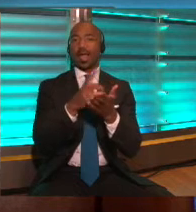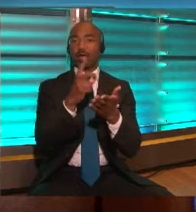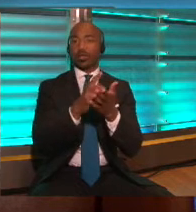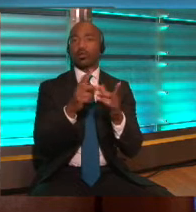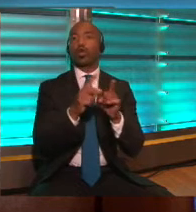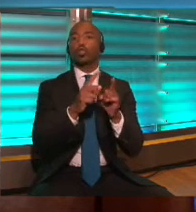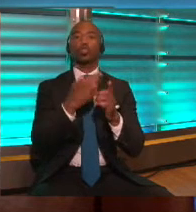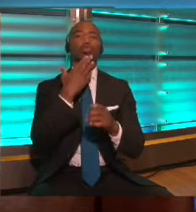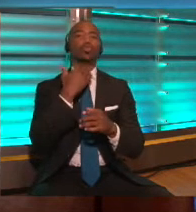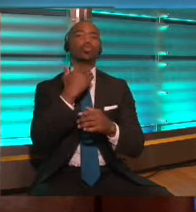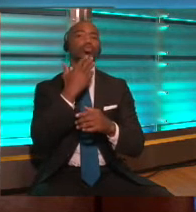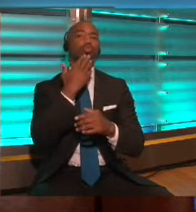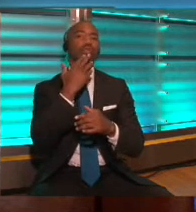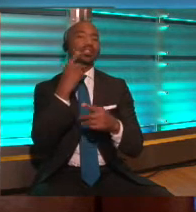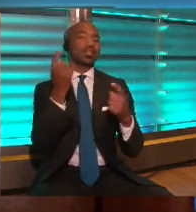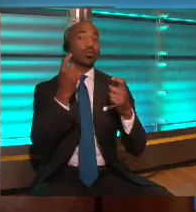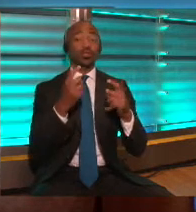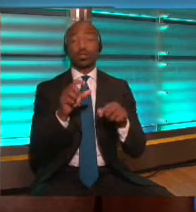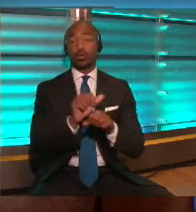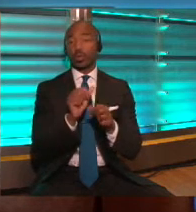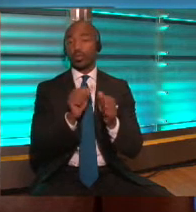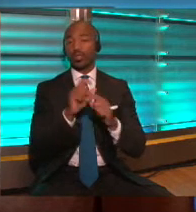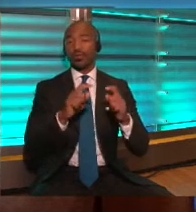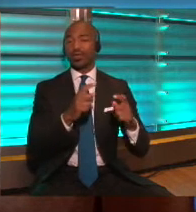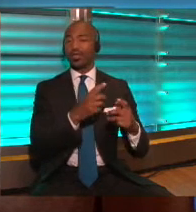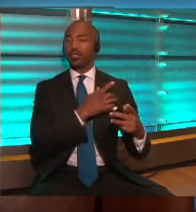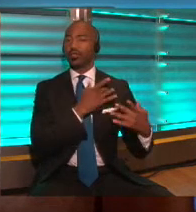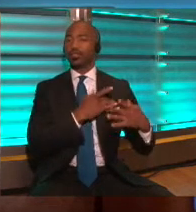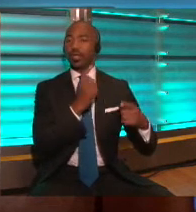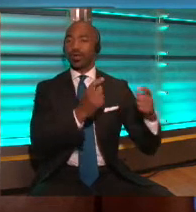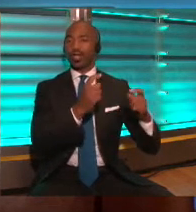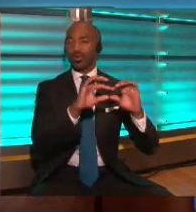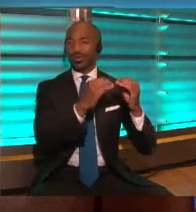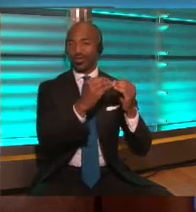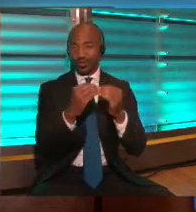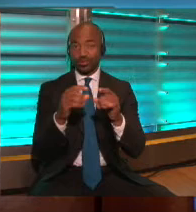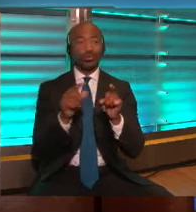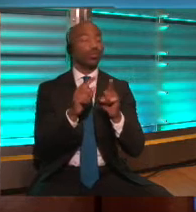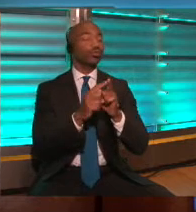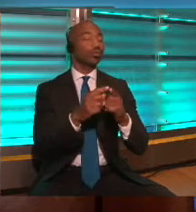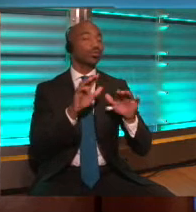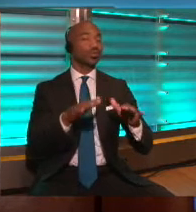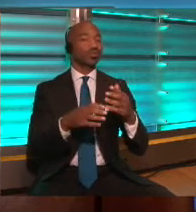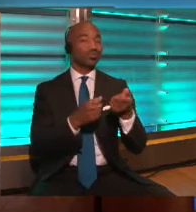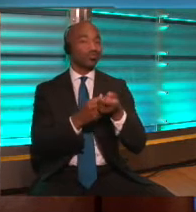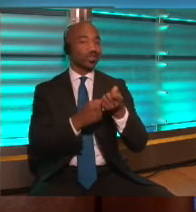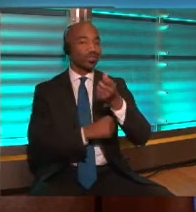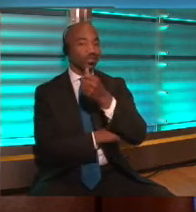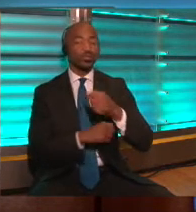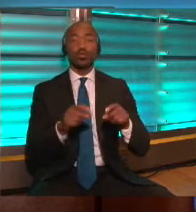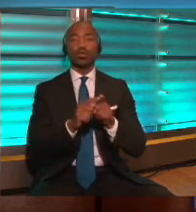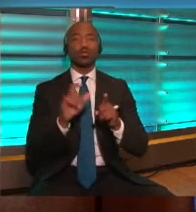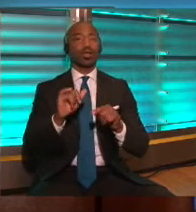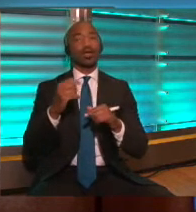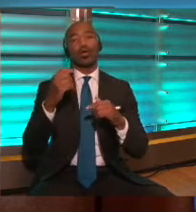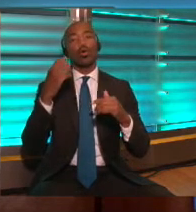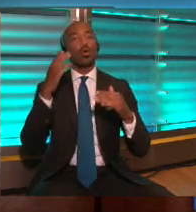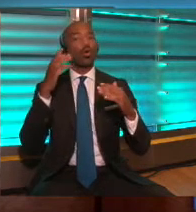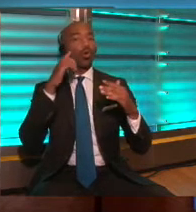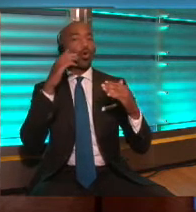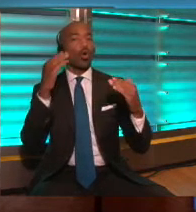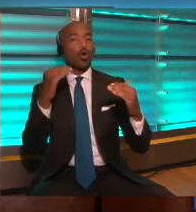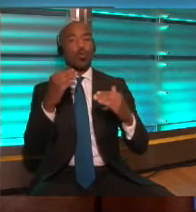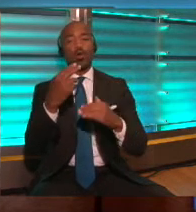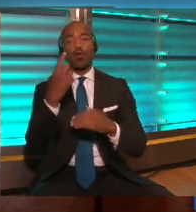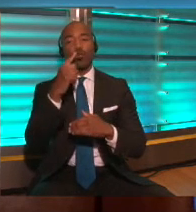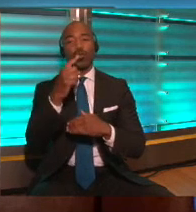They work actively with many charitable organizations and children's foundations, including Hope for Henry, the Hope for